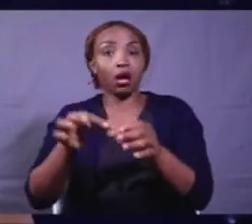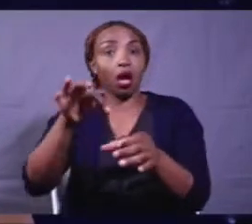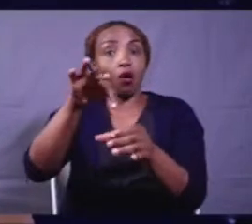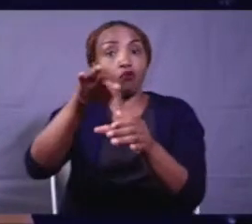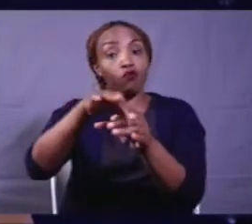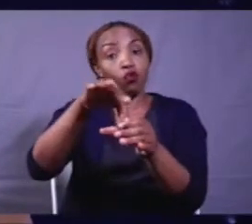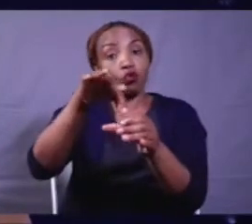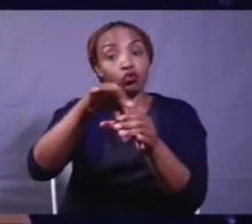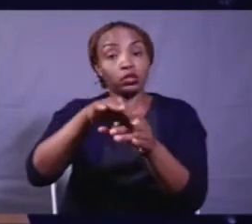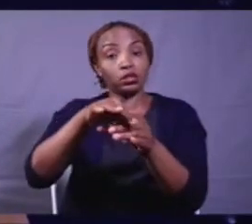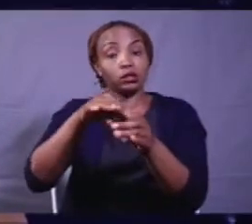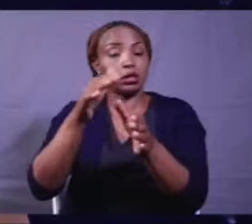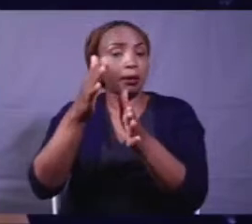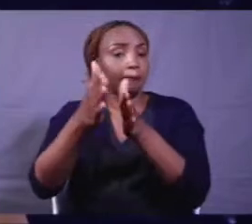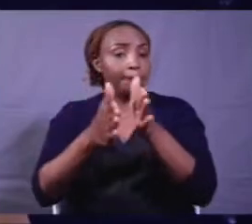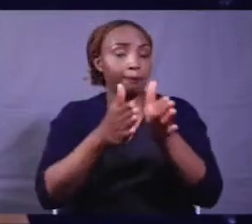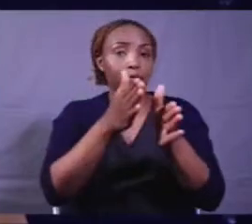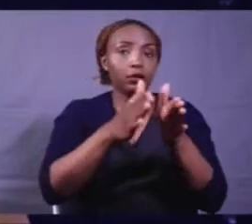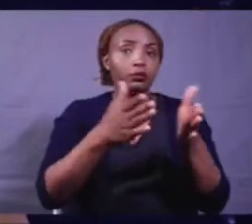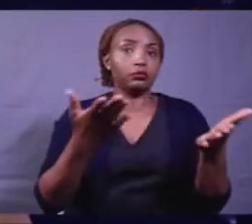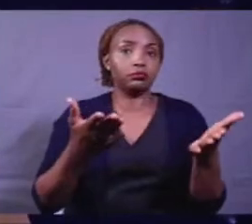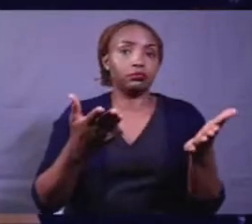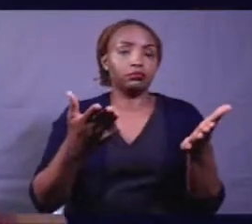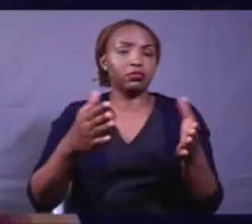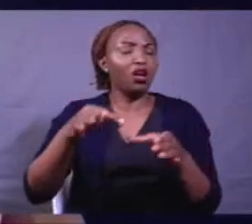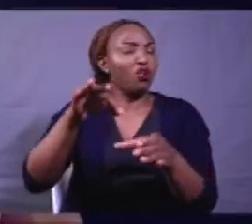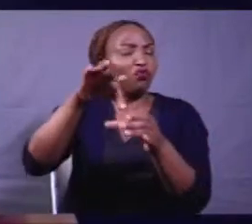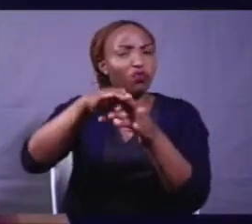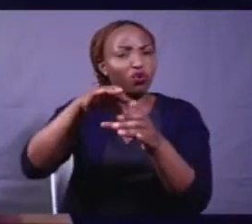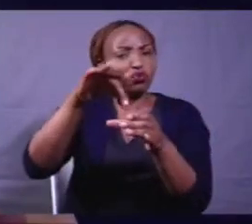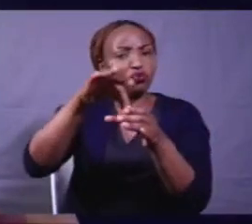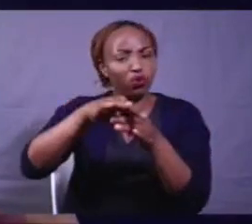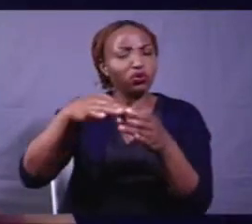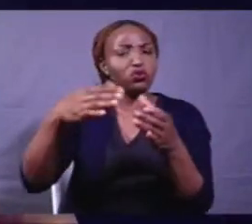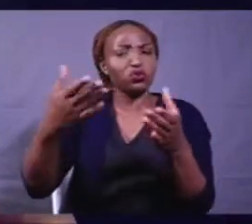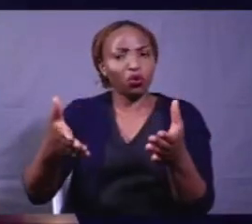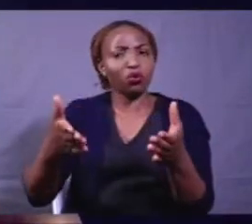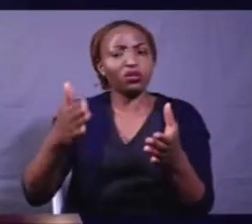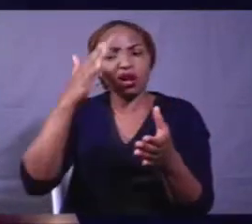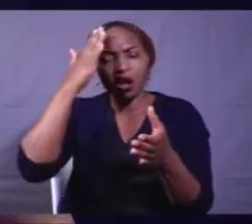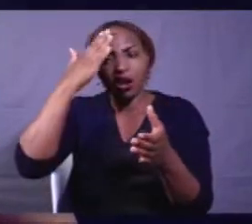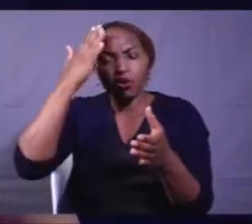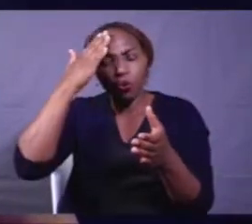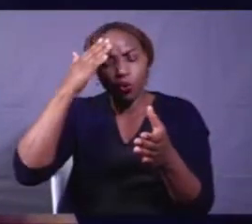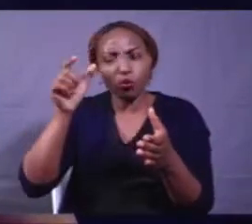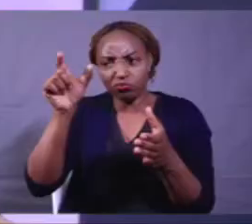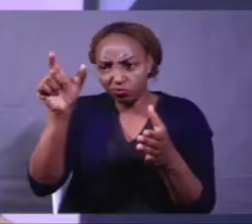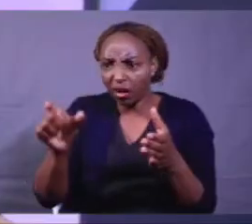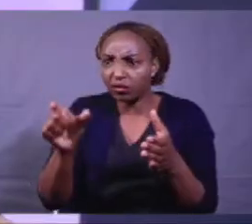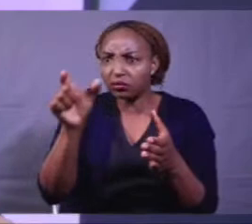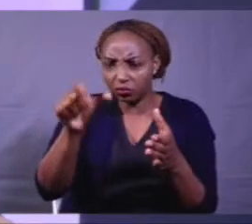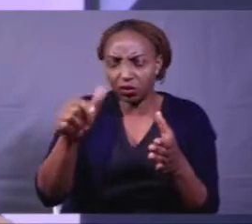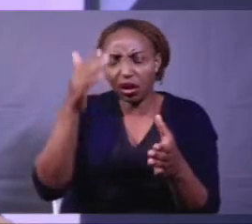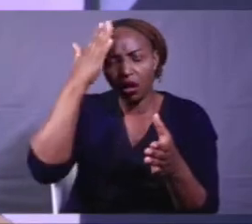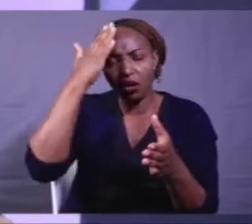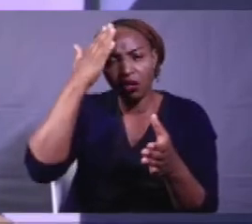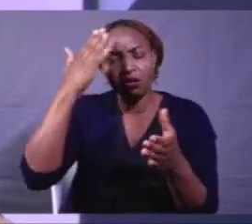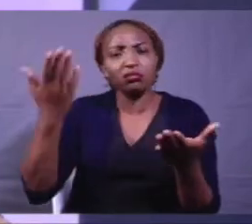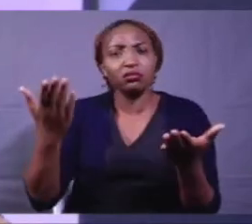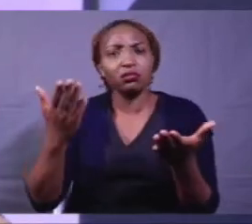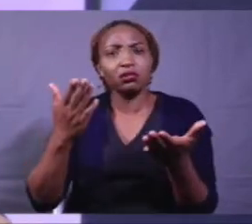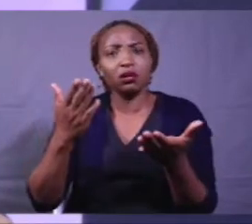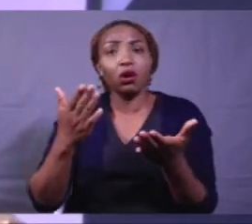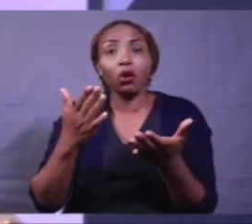vote based on issues. Let us vote based on how well do we know these people. We are talking about information. If you want to get information